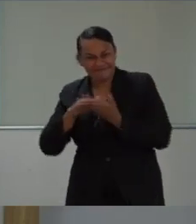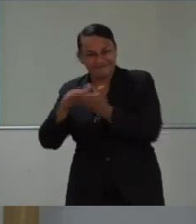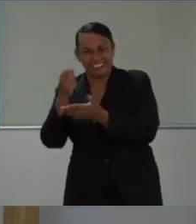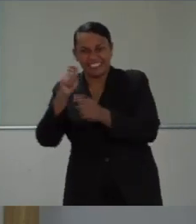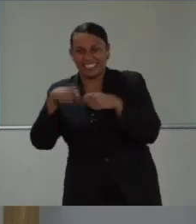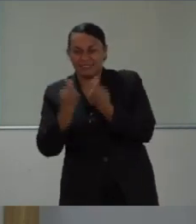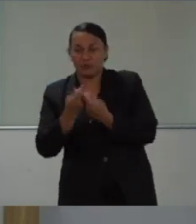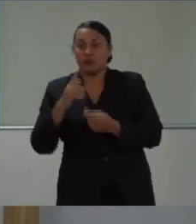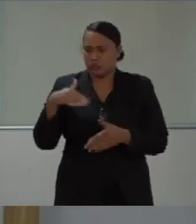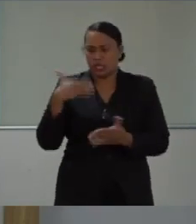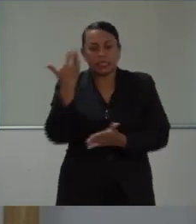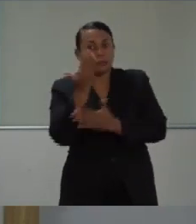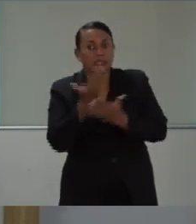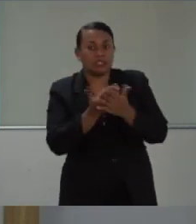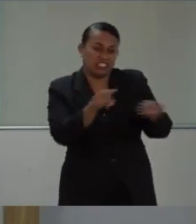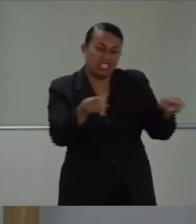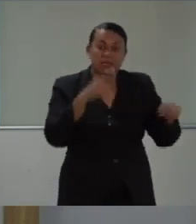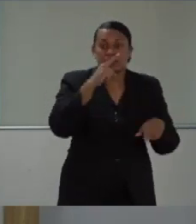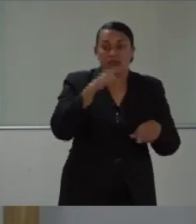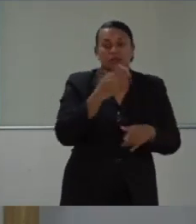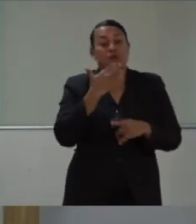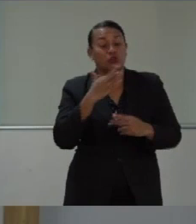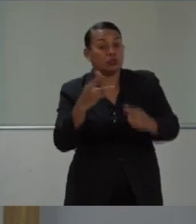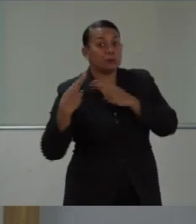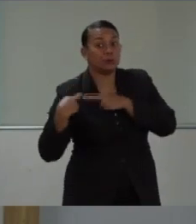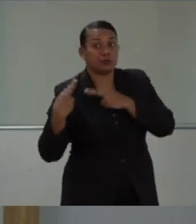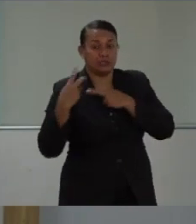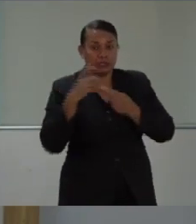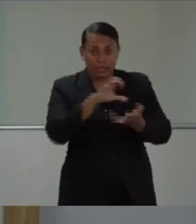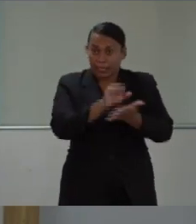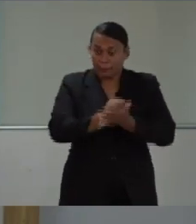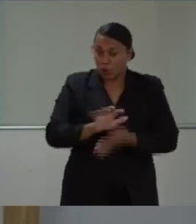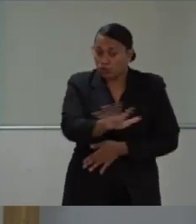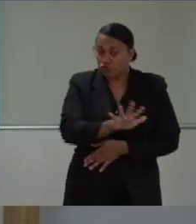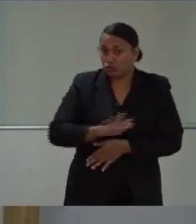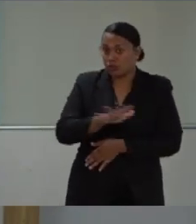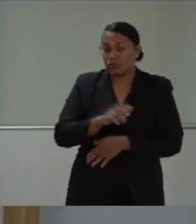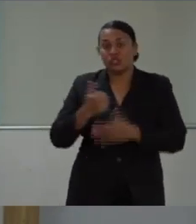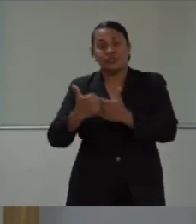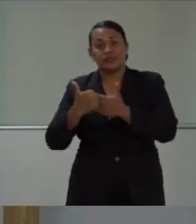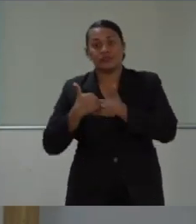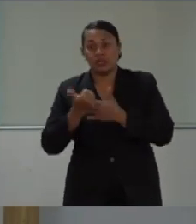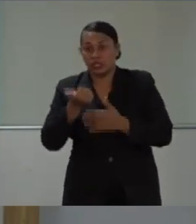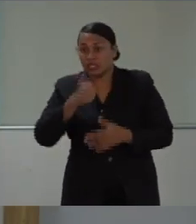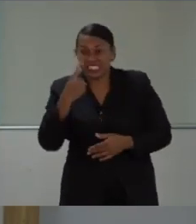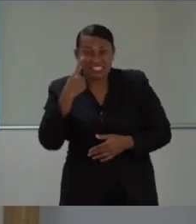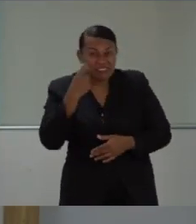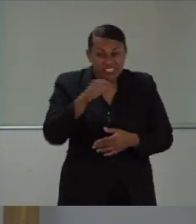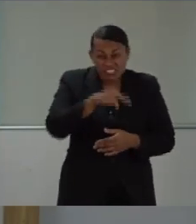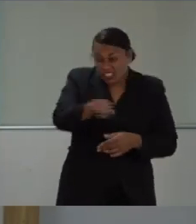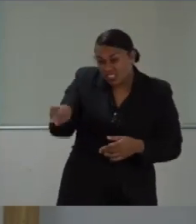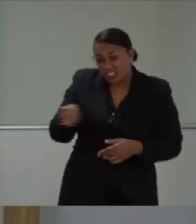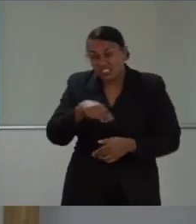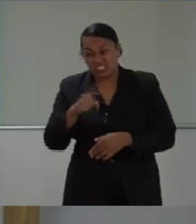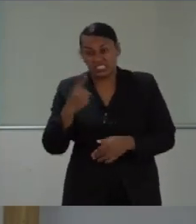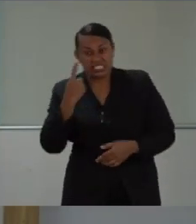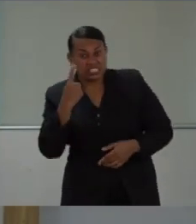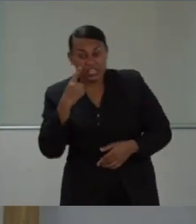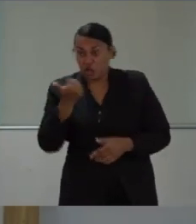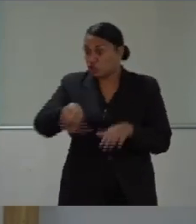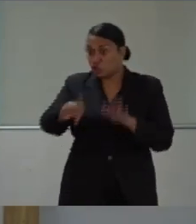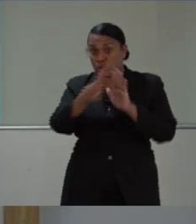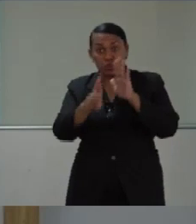act responsibly and keep the area safe and healthy. So if you see any rule breaking, speak